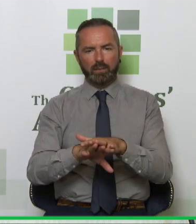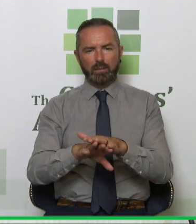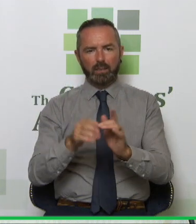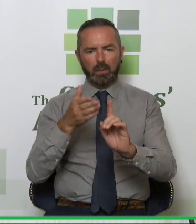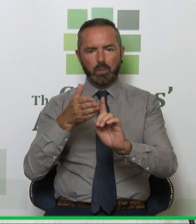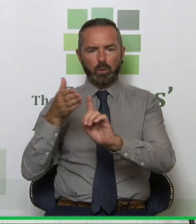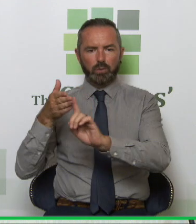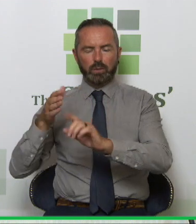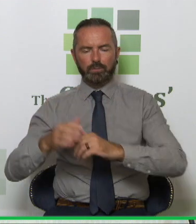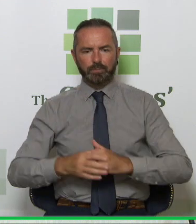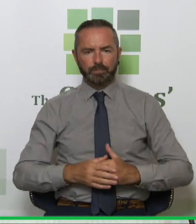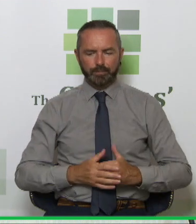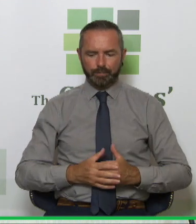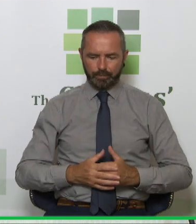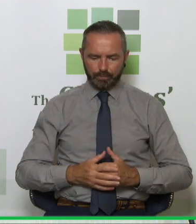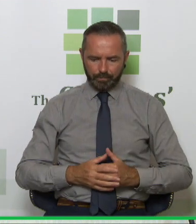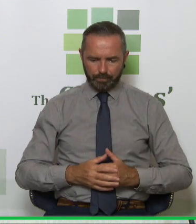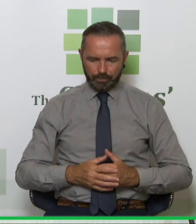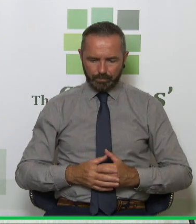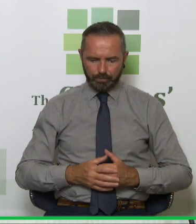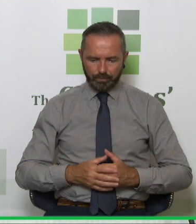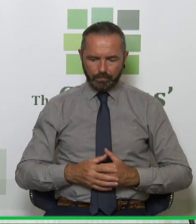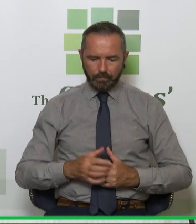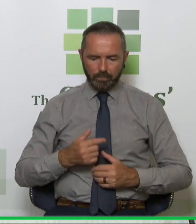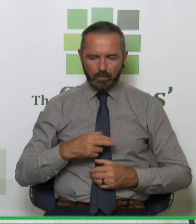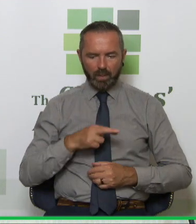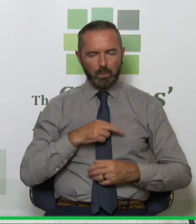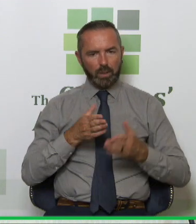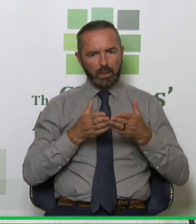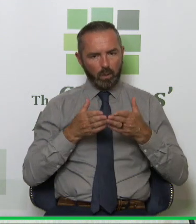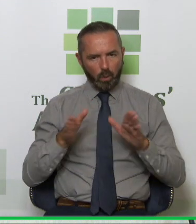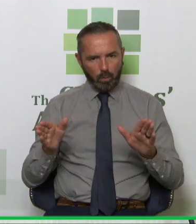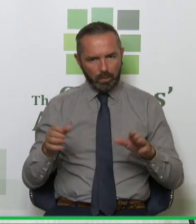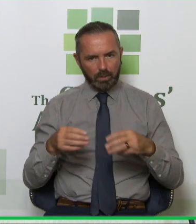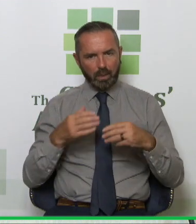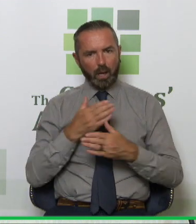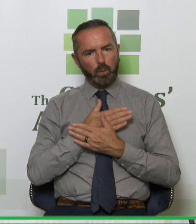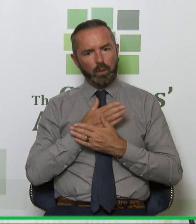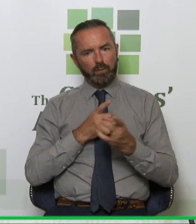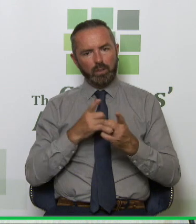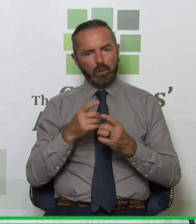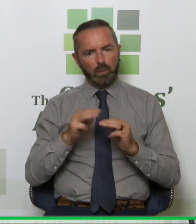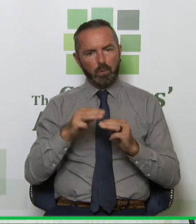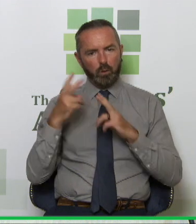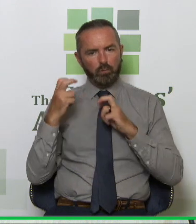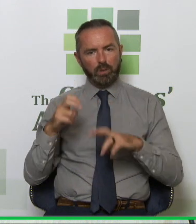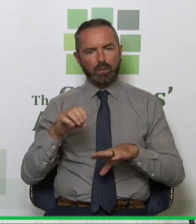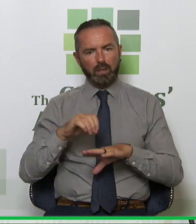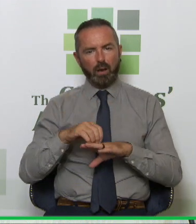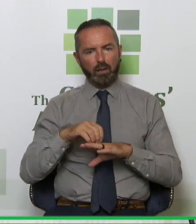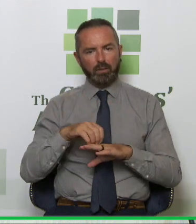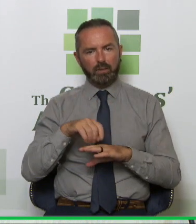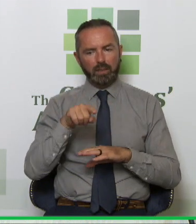approach. So I'm definitely open, and I would love to do a bigger piece on research on the